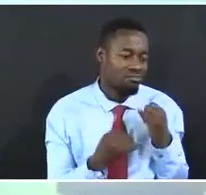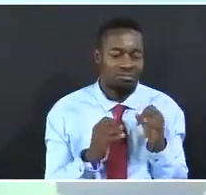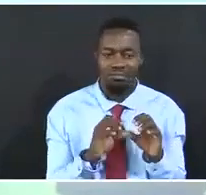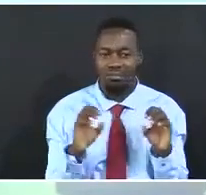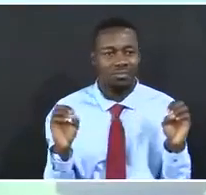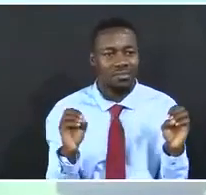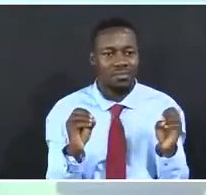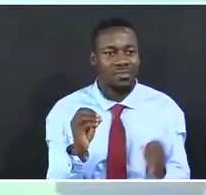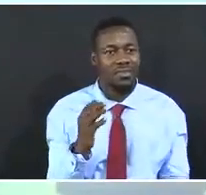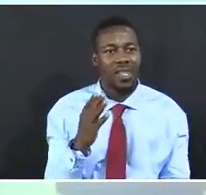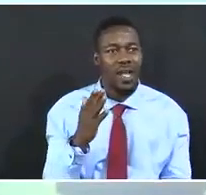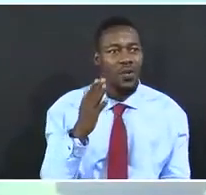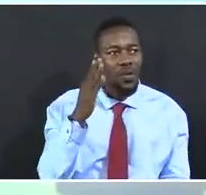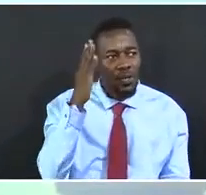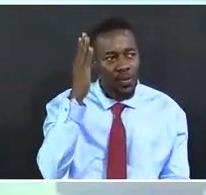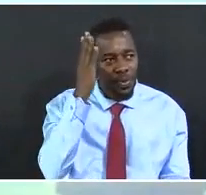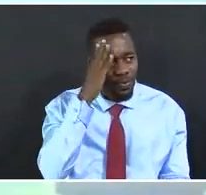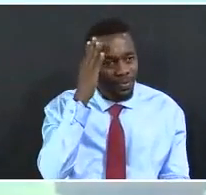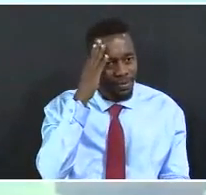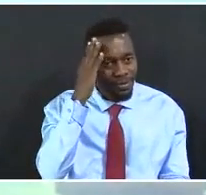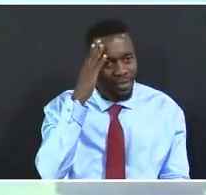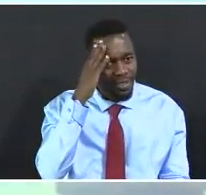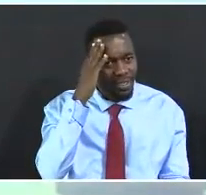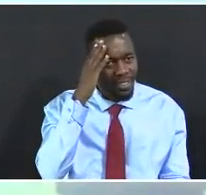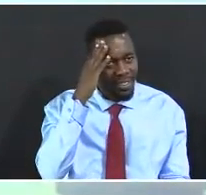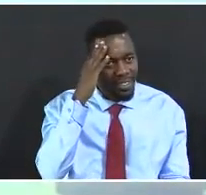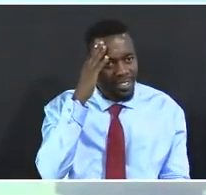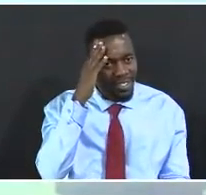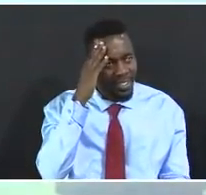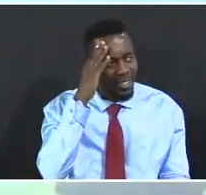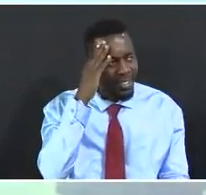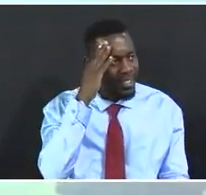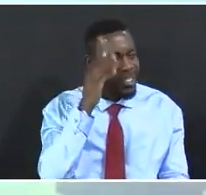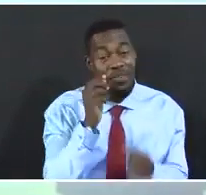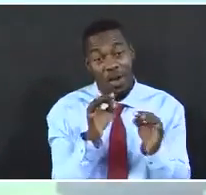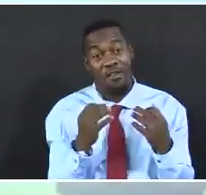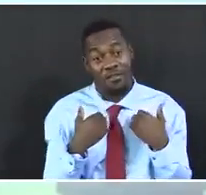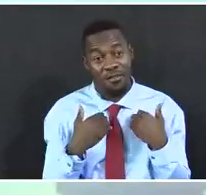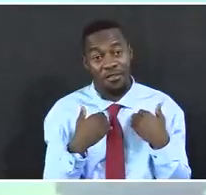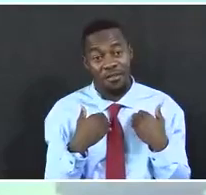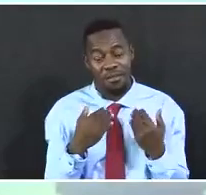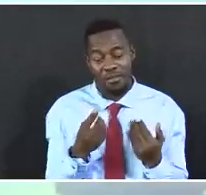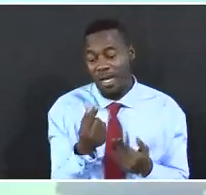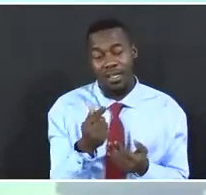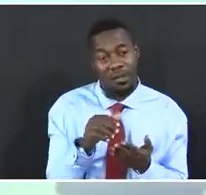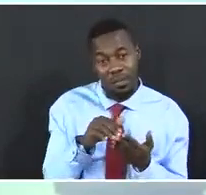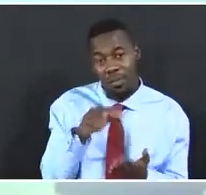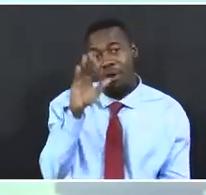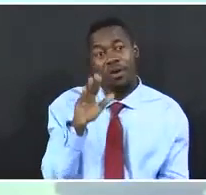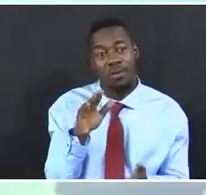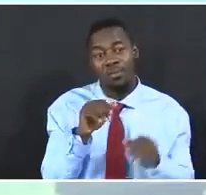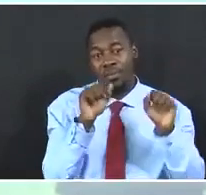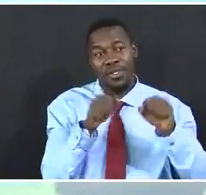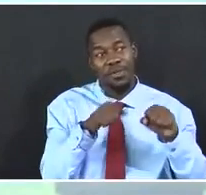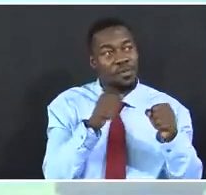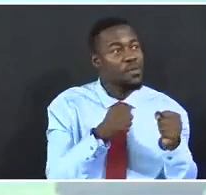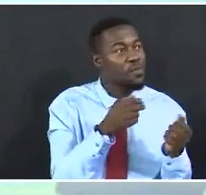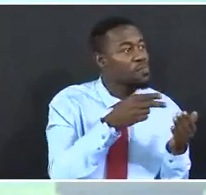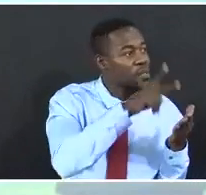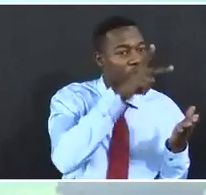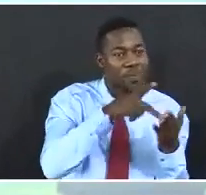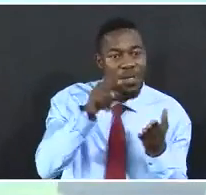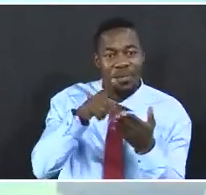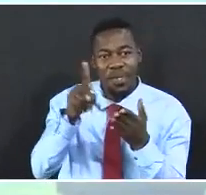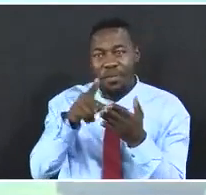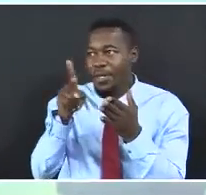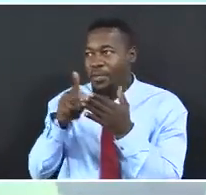politics, we know who can ascend. If you have enough money, a lot of money, you can buy your way to the top of